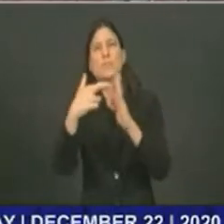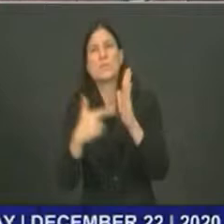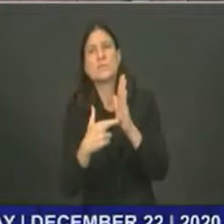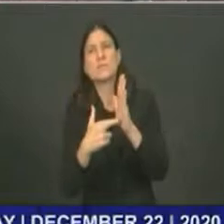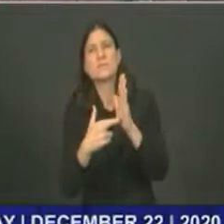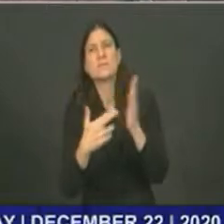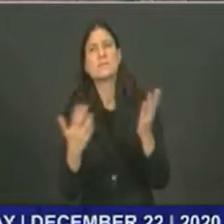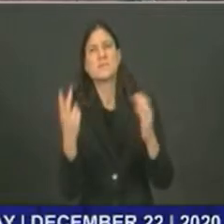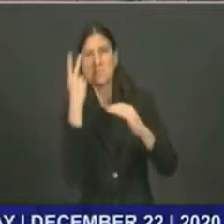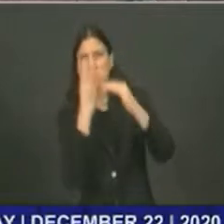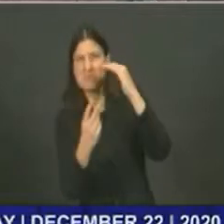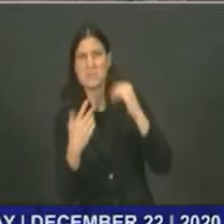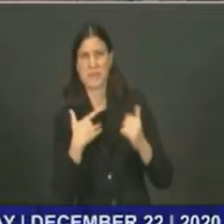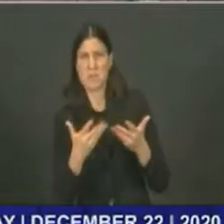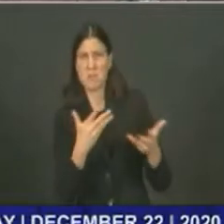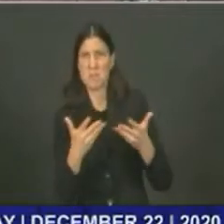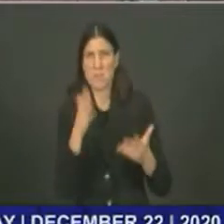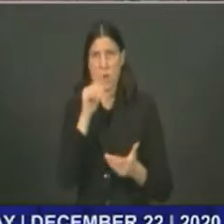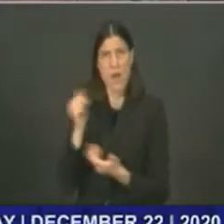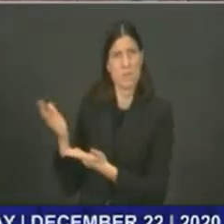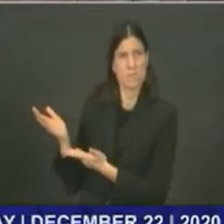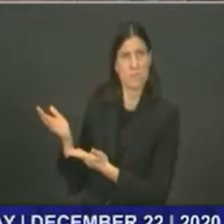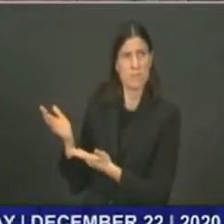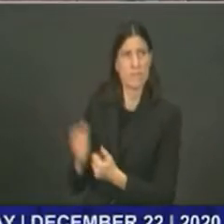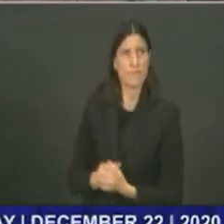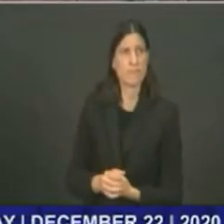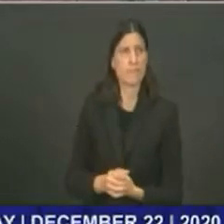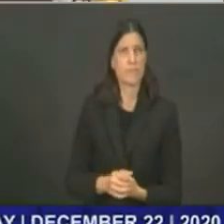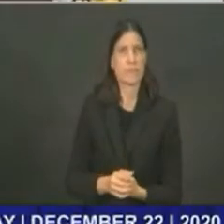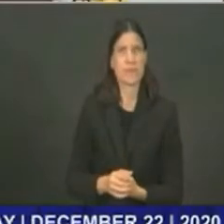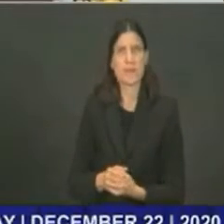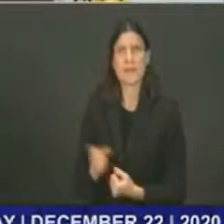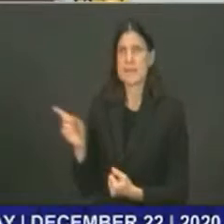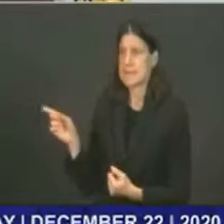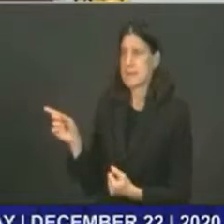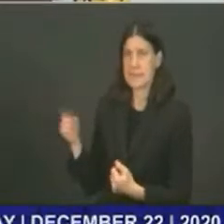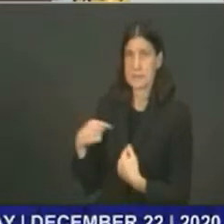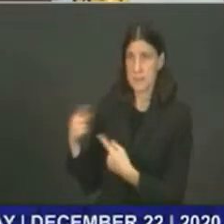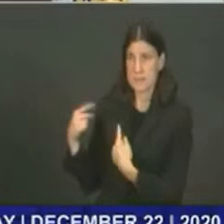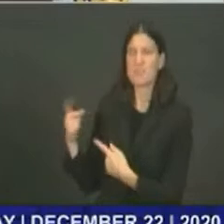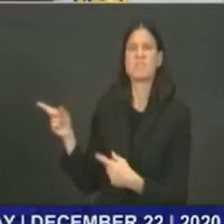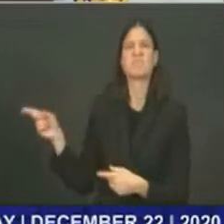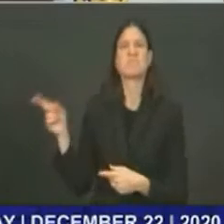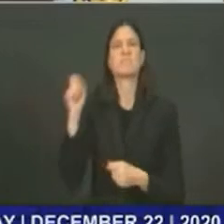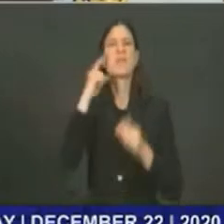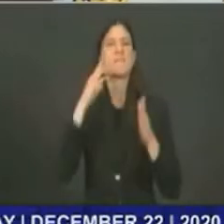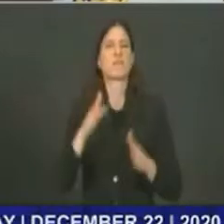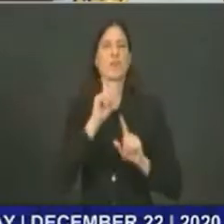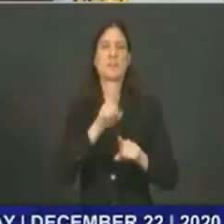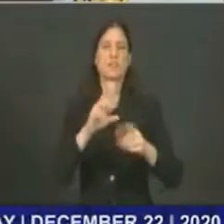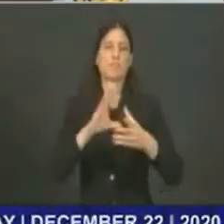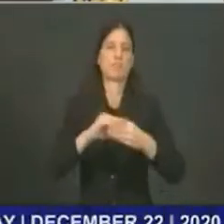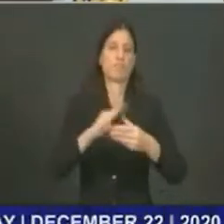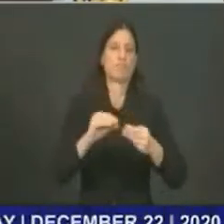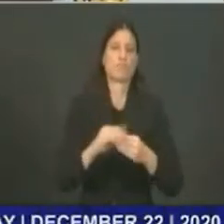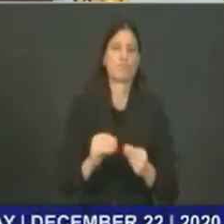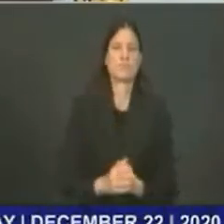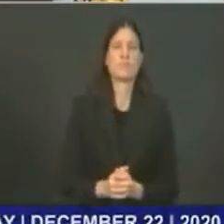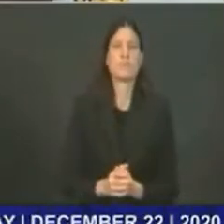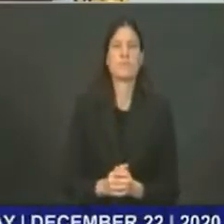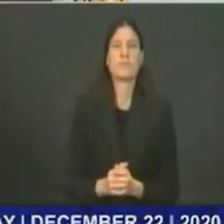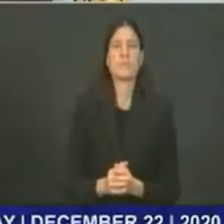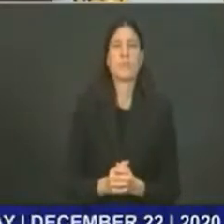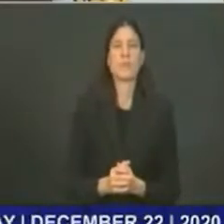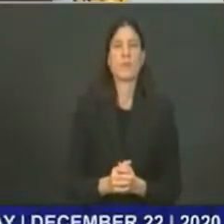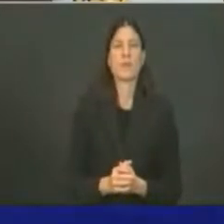their operations. Yeah. What would you or Secretary Pryor have to say to that? Yeah, I'll offer overview and then Stefan can offer some details. So first of